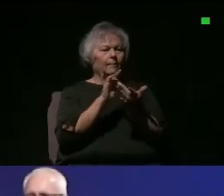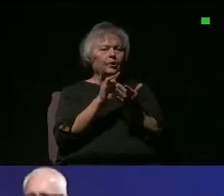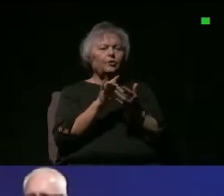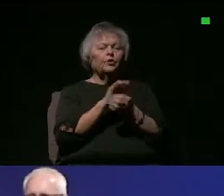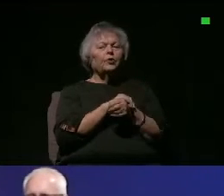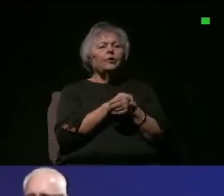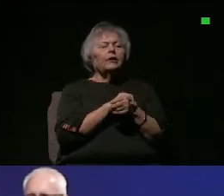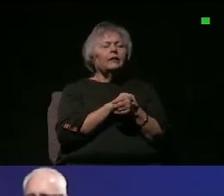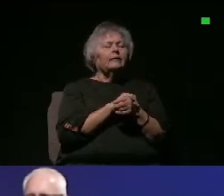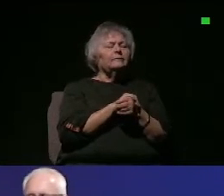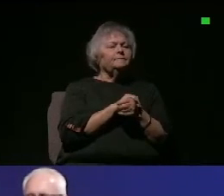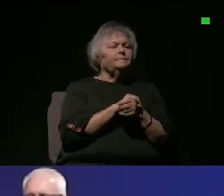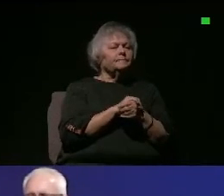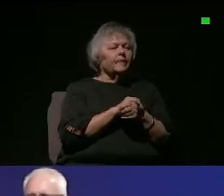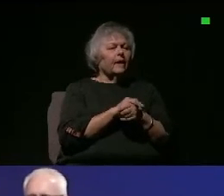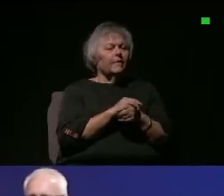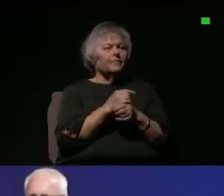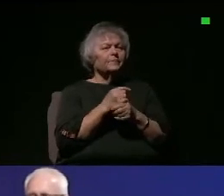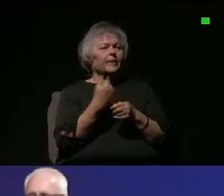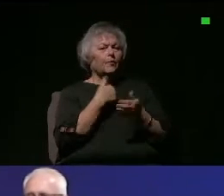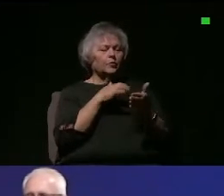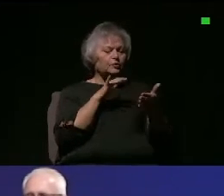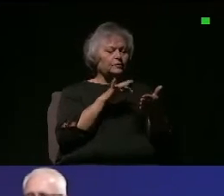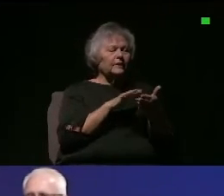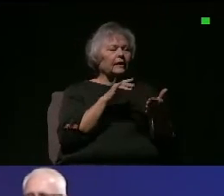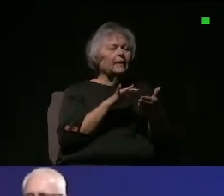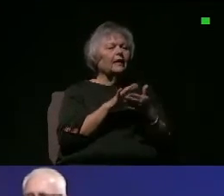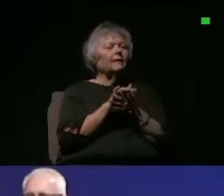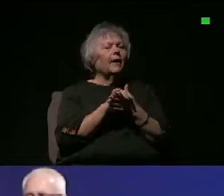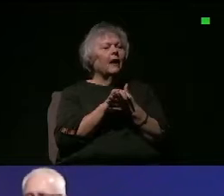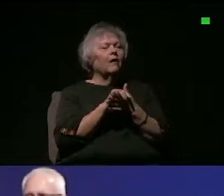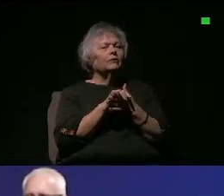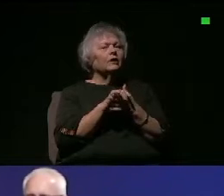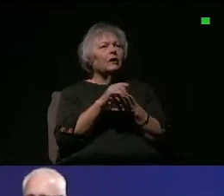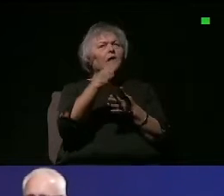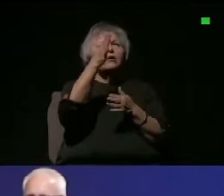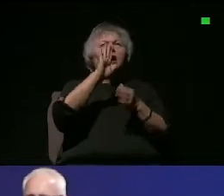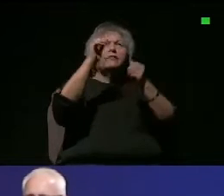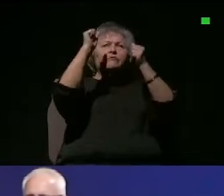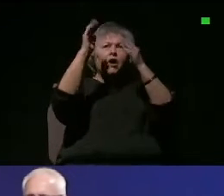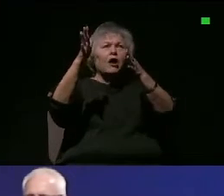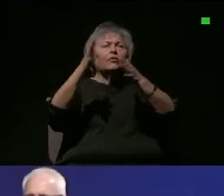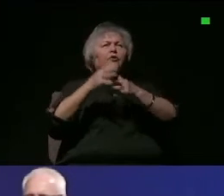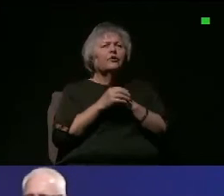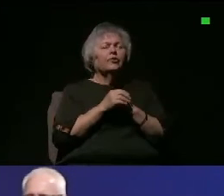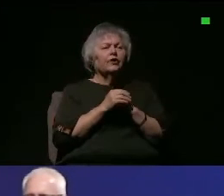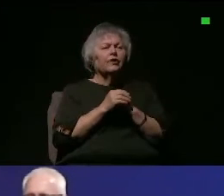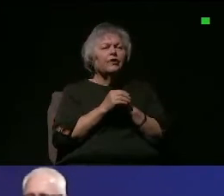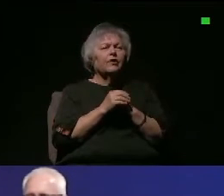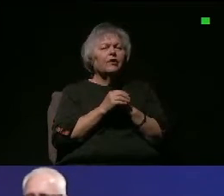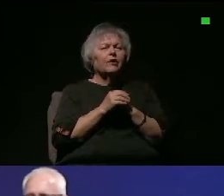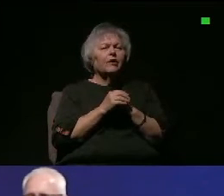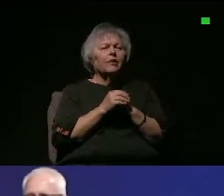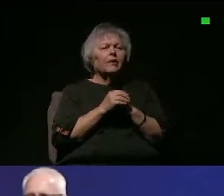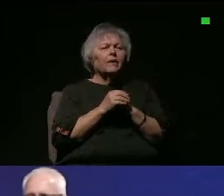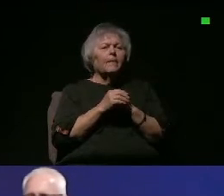2, and it says that on that day later that God the Father will cause every knee